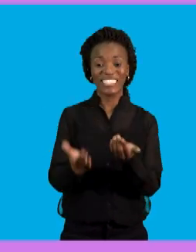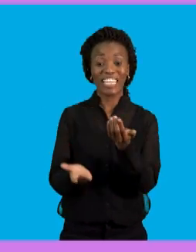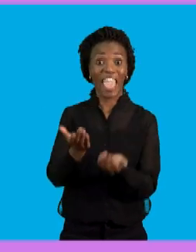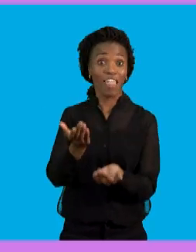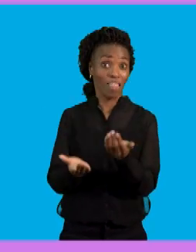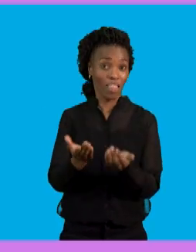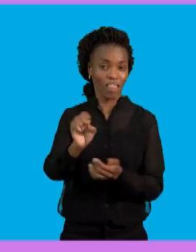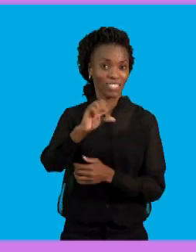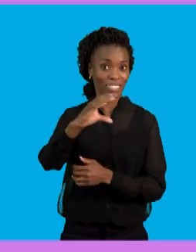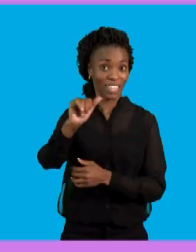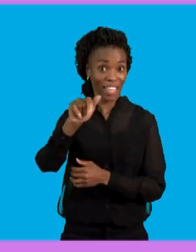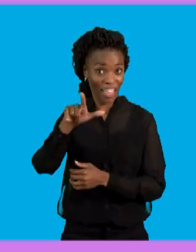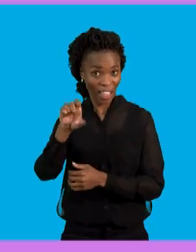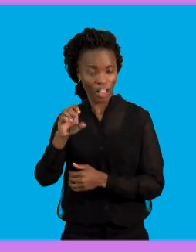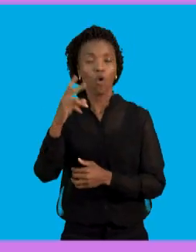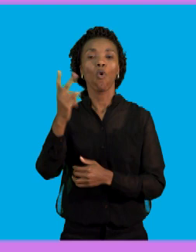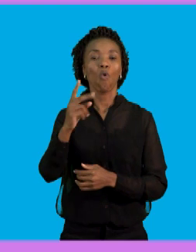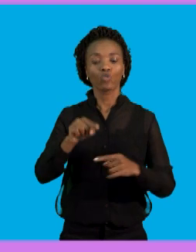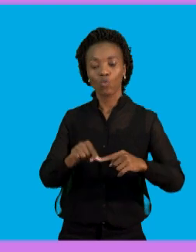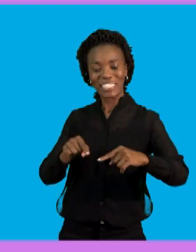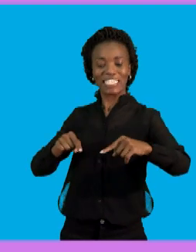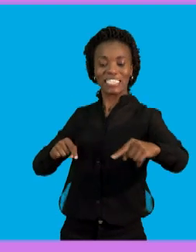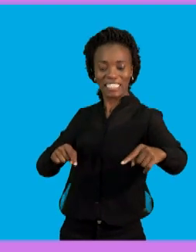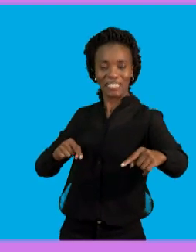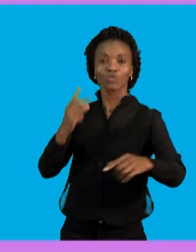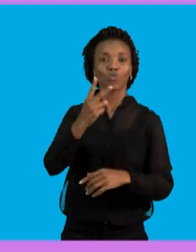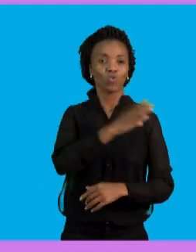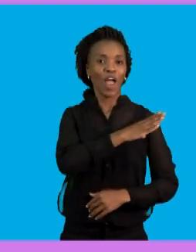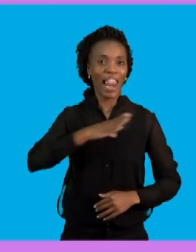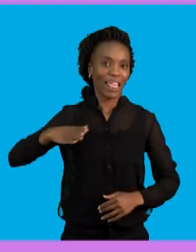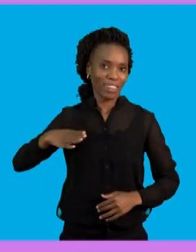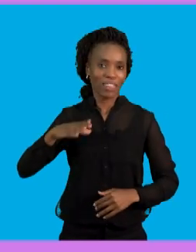include scale as well as the distance and length.